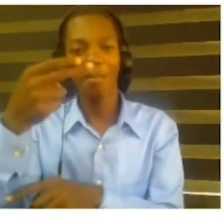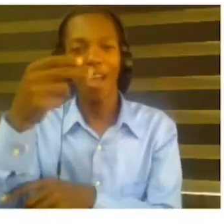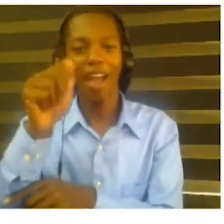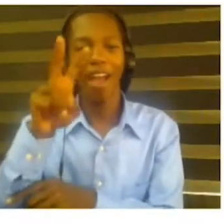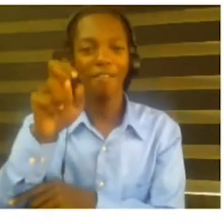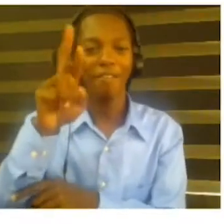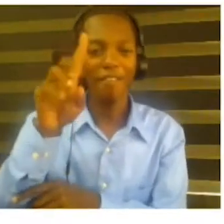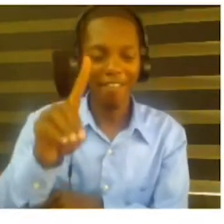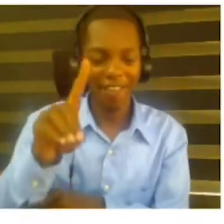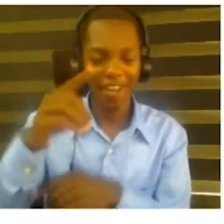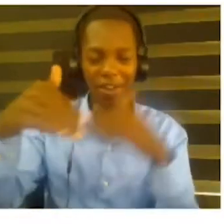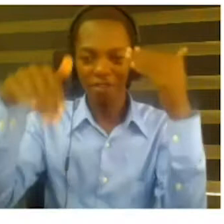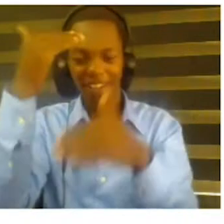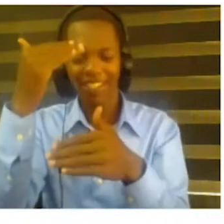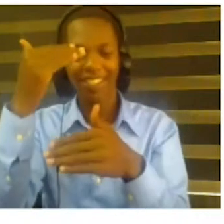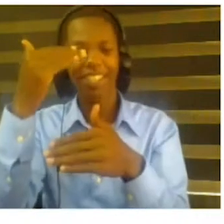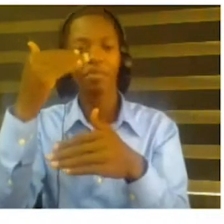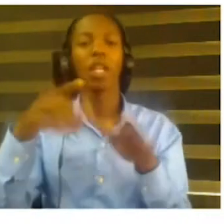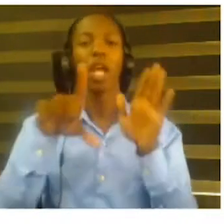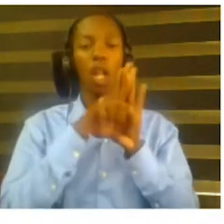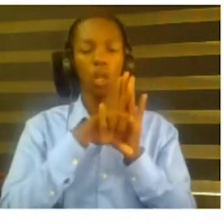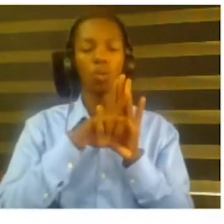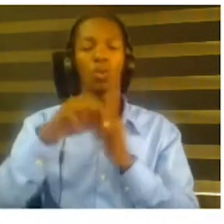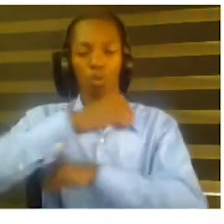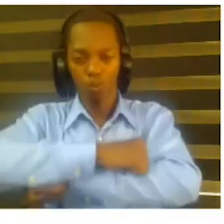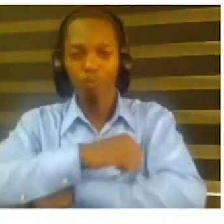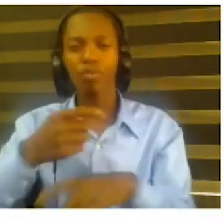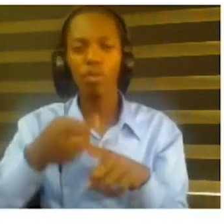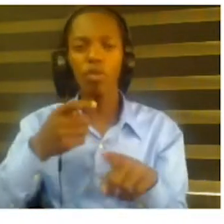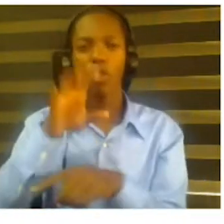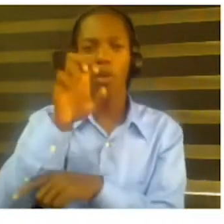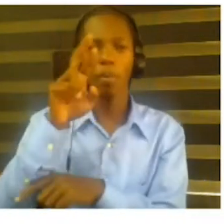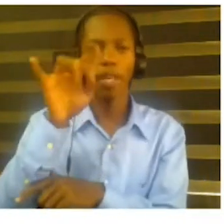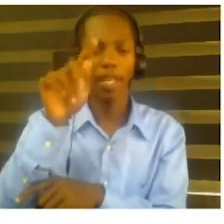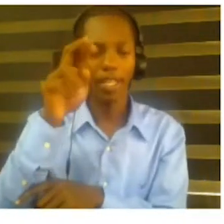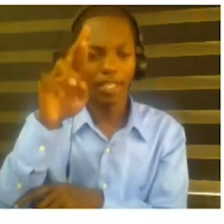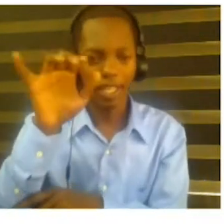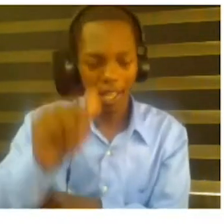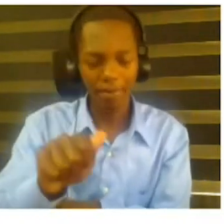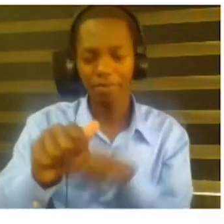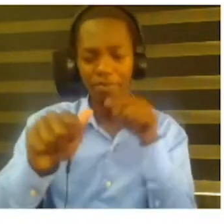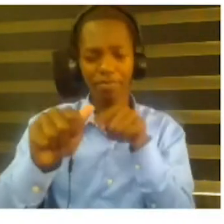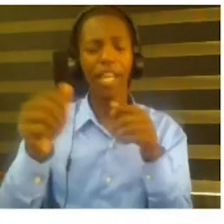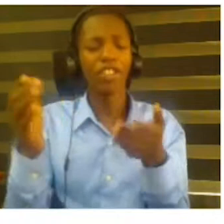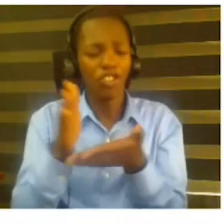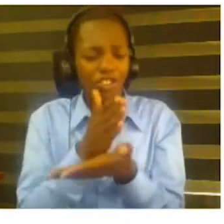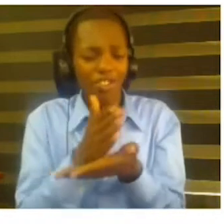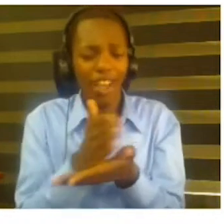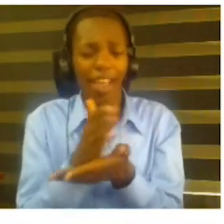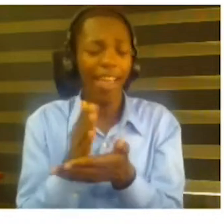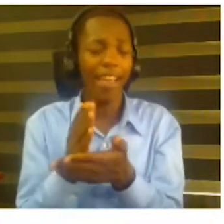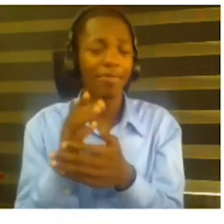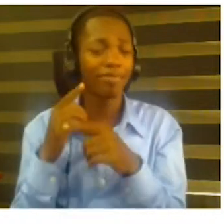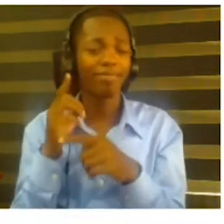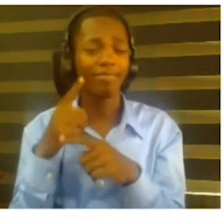is of Eritrean heritage, and she will be sharing her experiences and her views on why